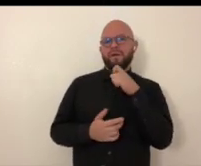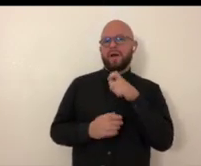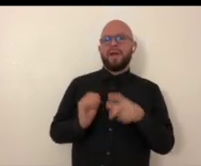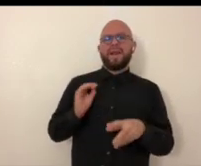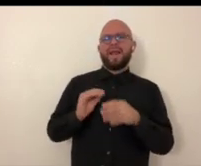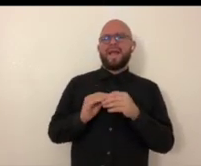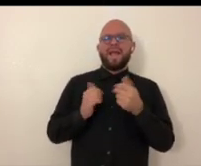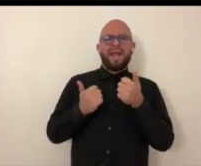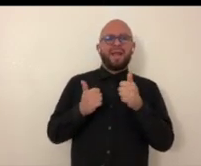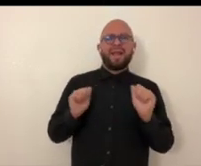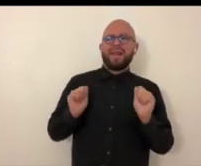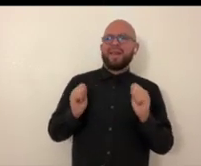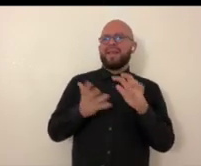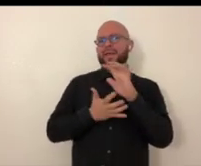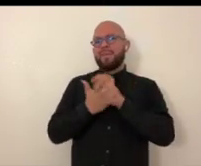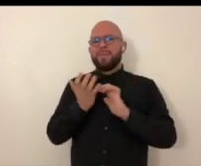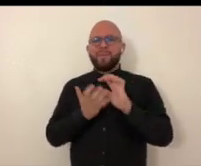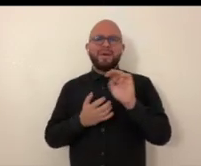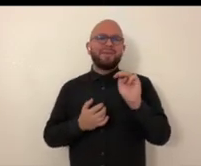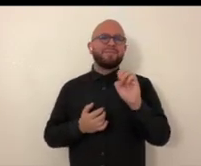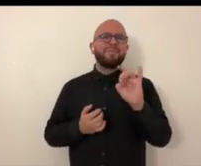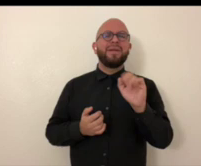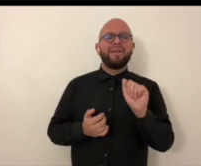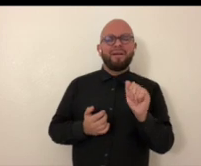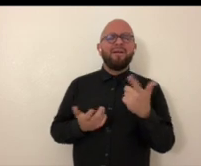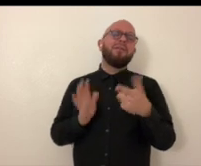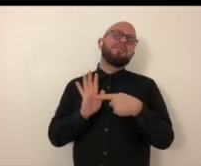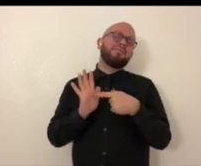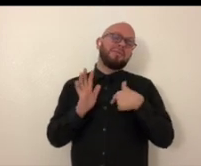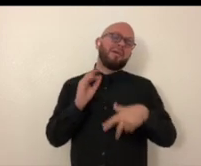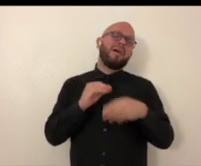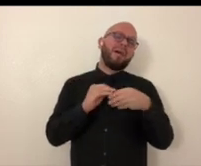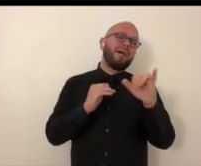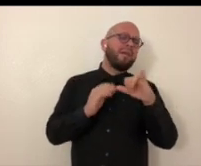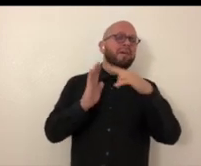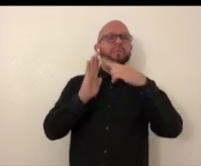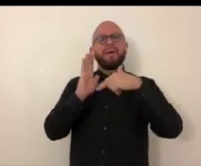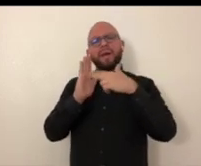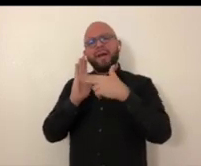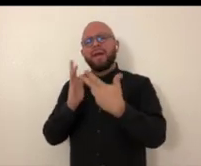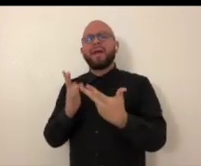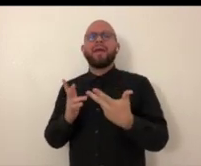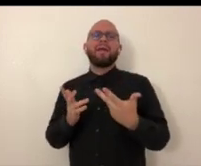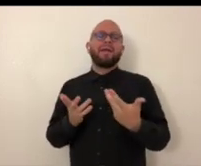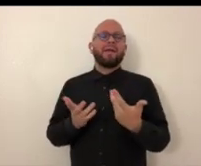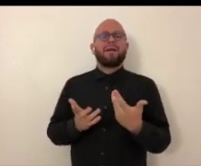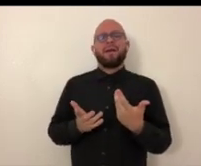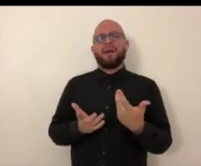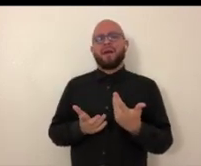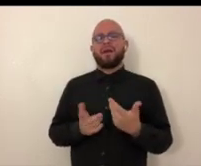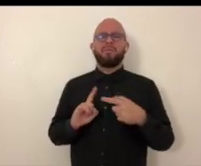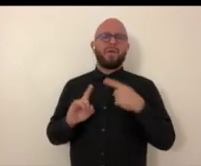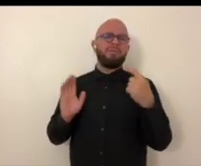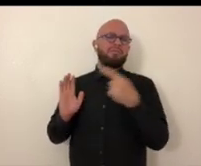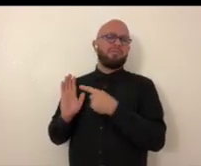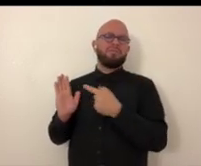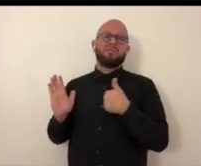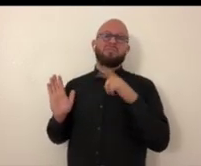great. And for this one, I didn't add any mixed media. Like sometimes I